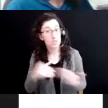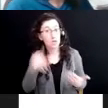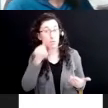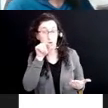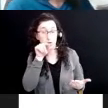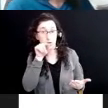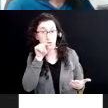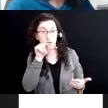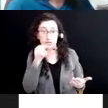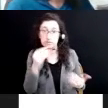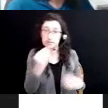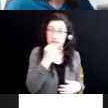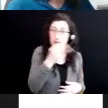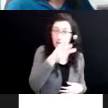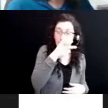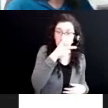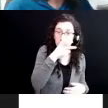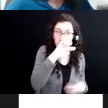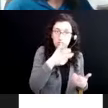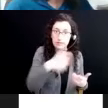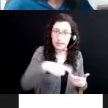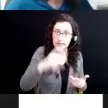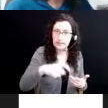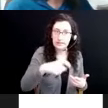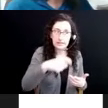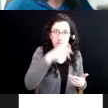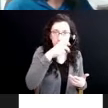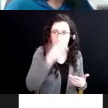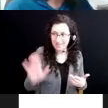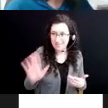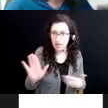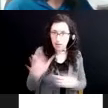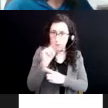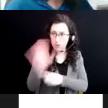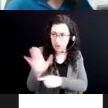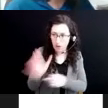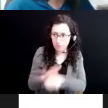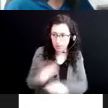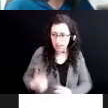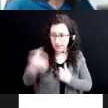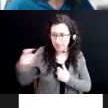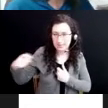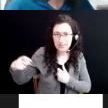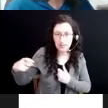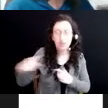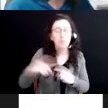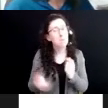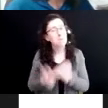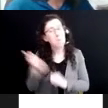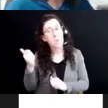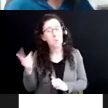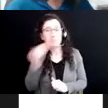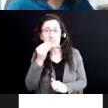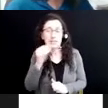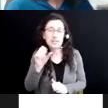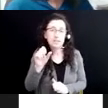that need insects through every stage of their life cycle, but a lot of them eat seeds and other things